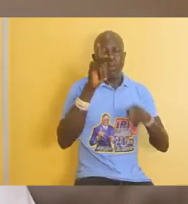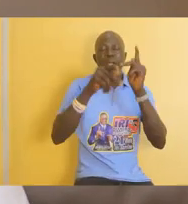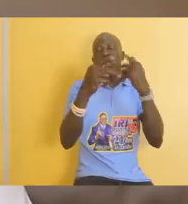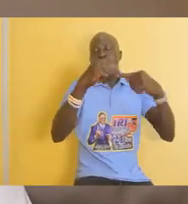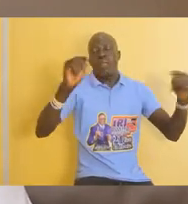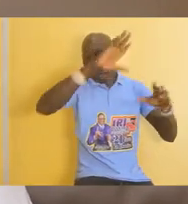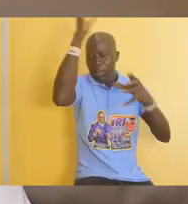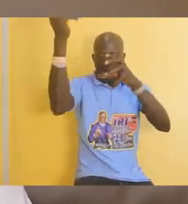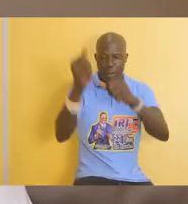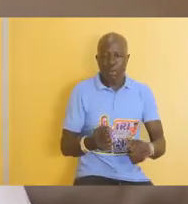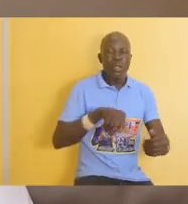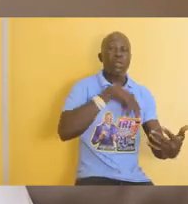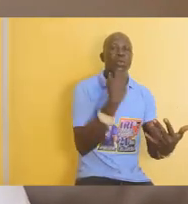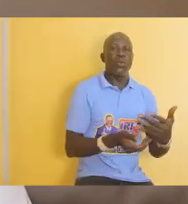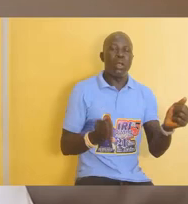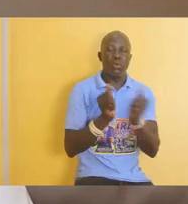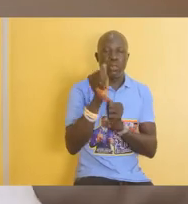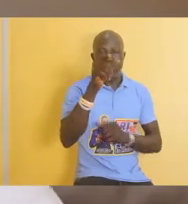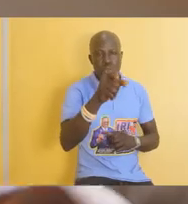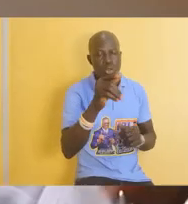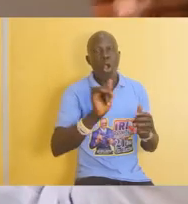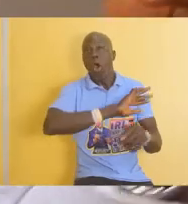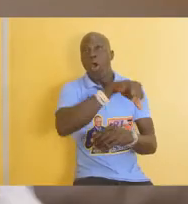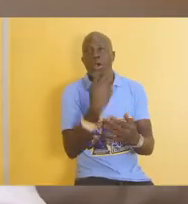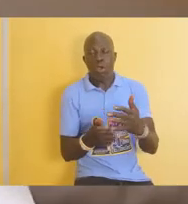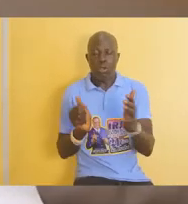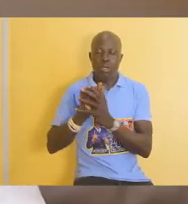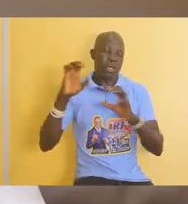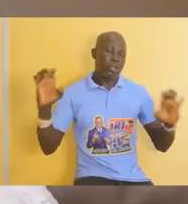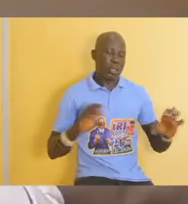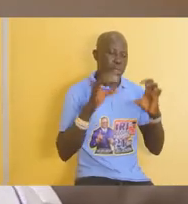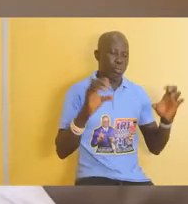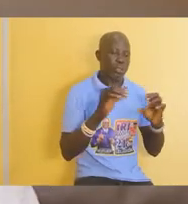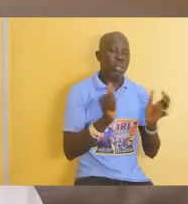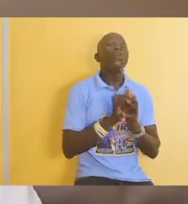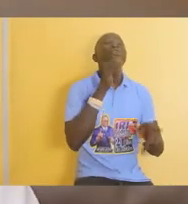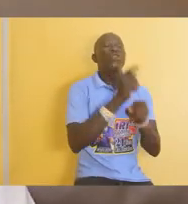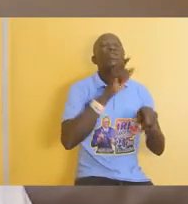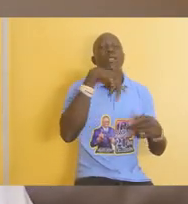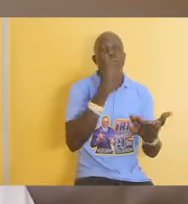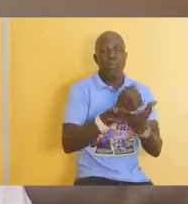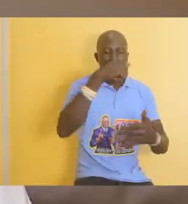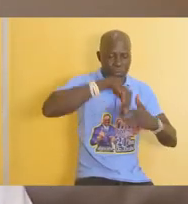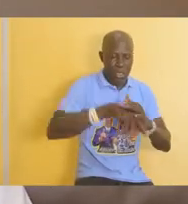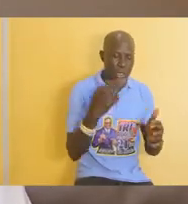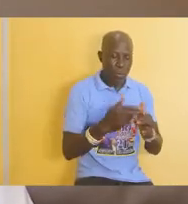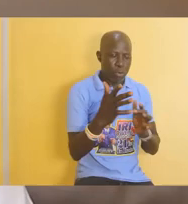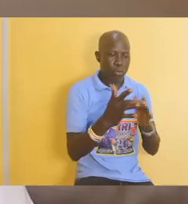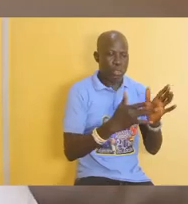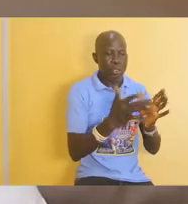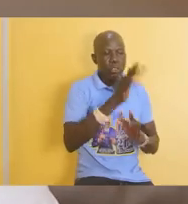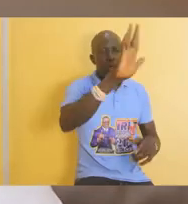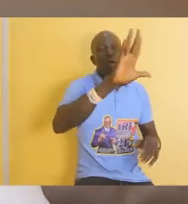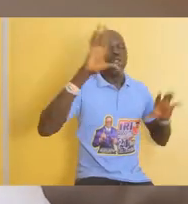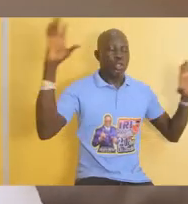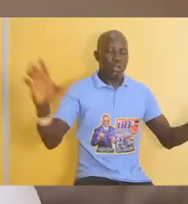Amen. Never be demoted. Yóò dẹ̀ dára fún mi. Amen. Mo gbogbo eyin te ayẹ kan. All of you are just sami. He said loruko Jesu. In the name of Jesus.